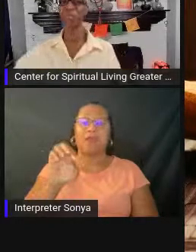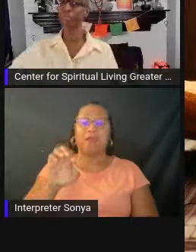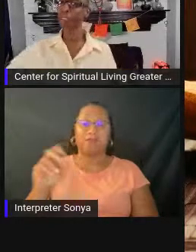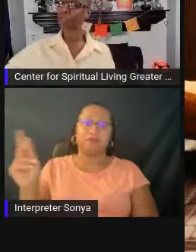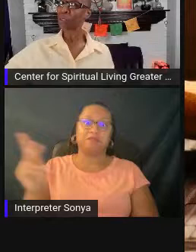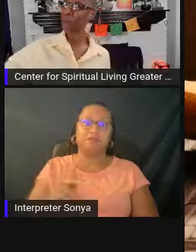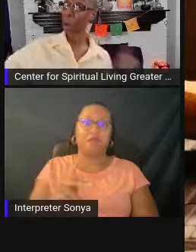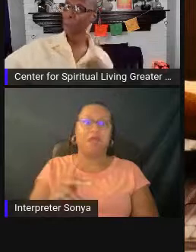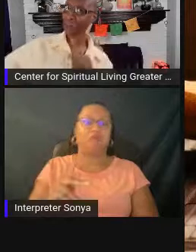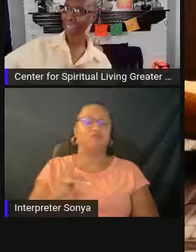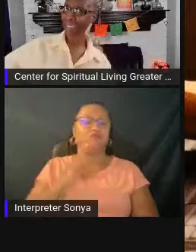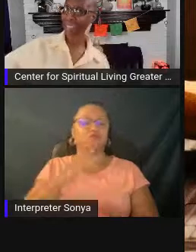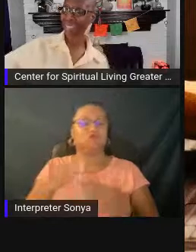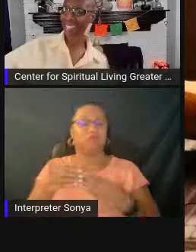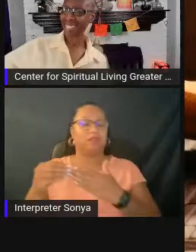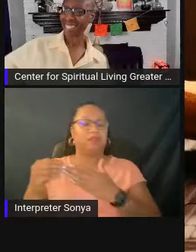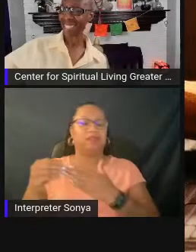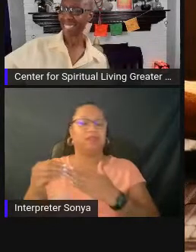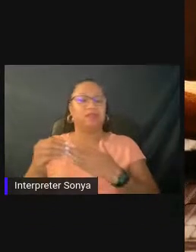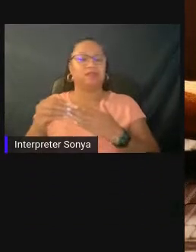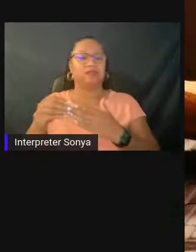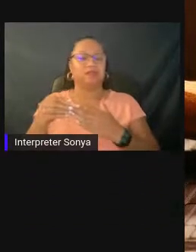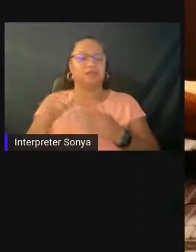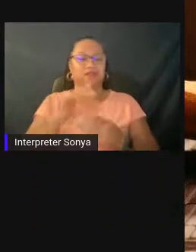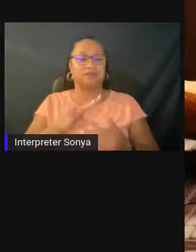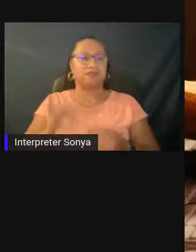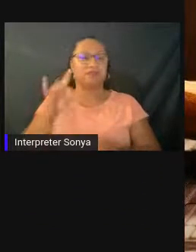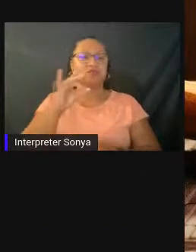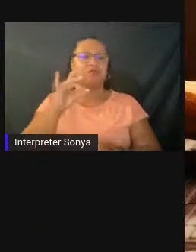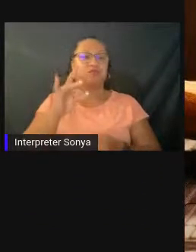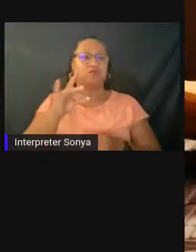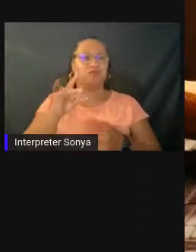a spiritual practice.